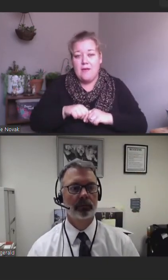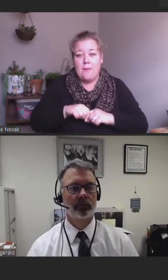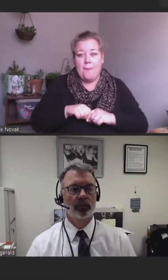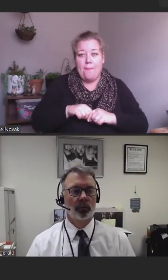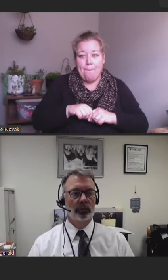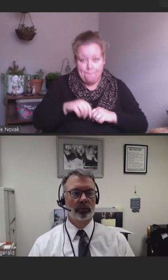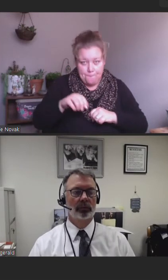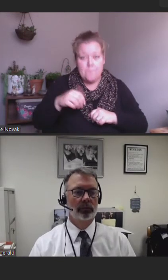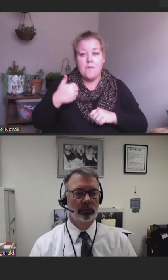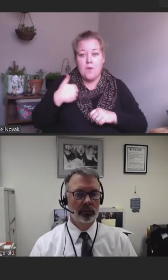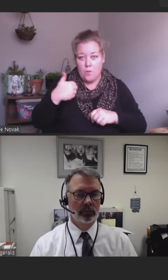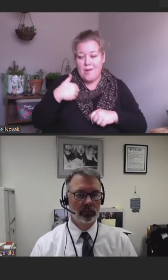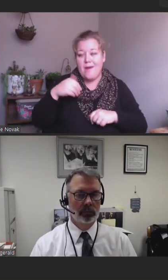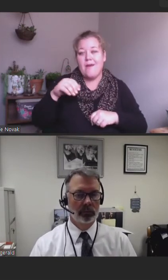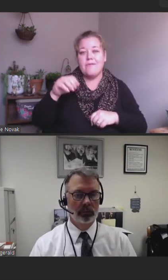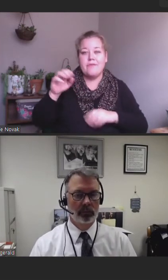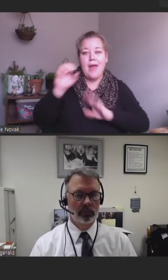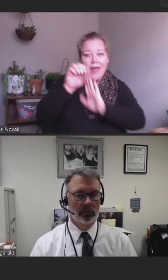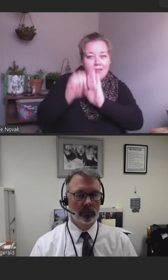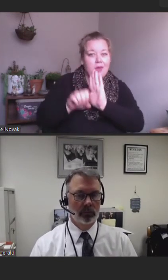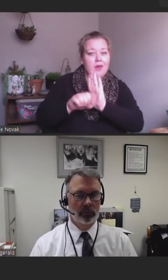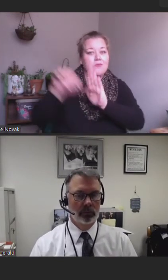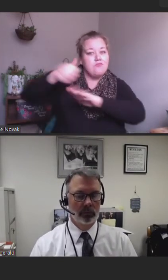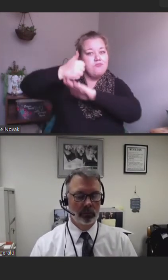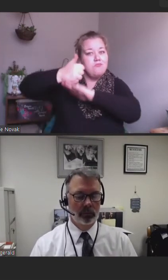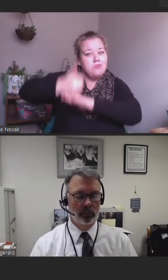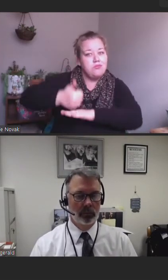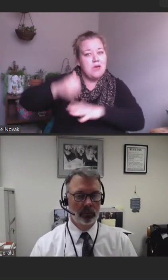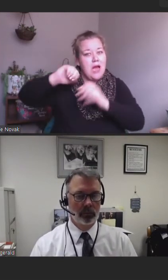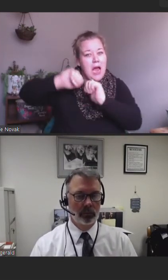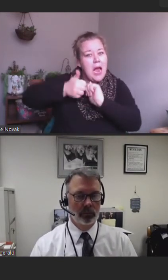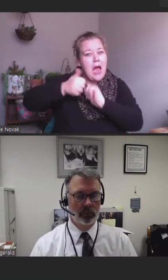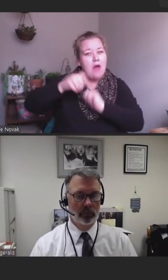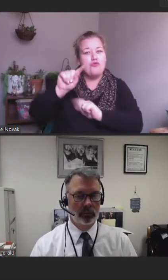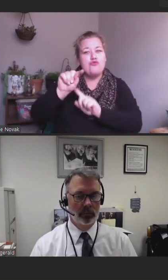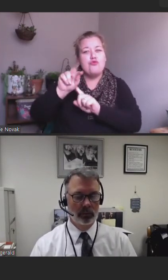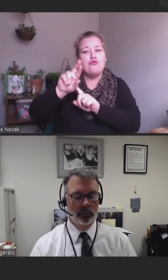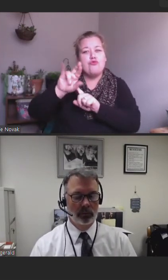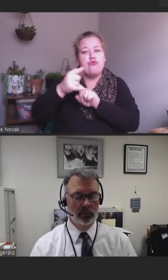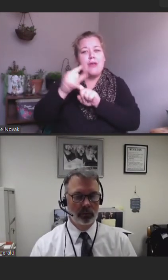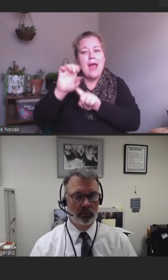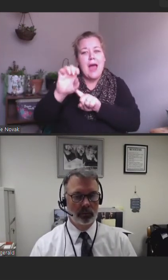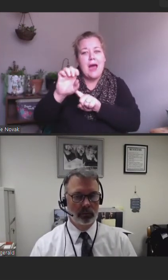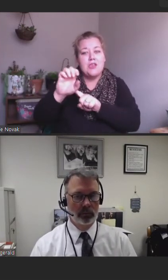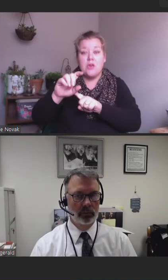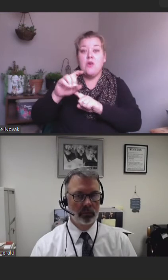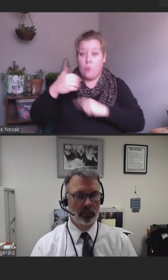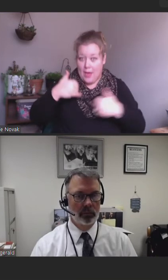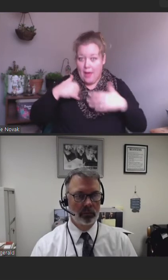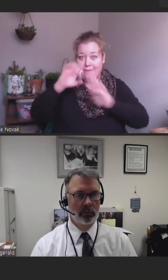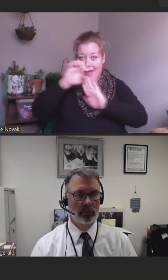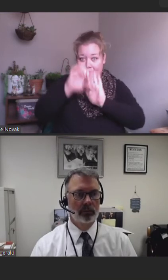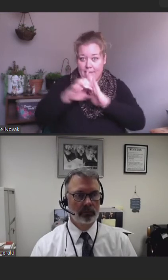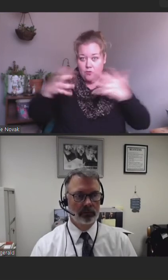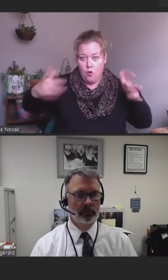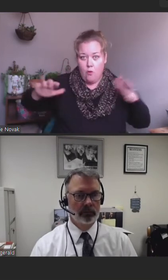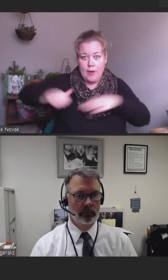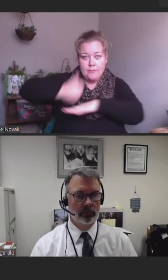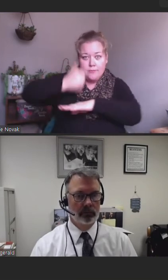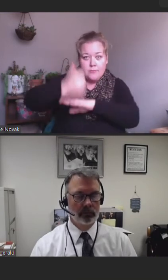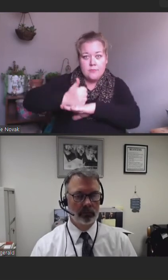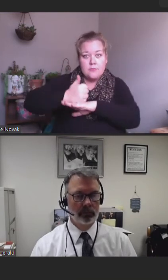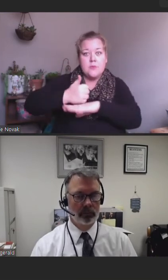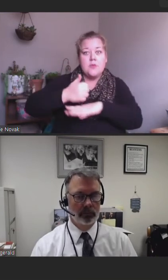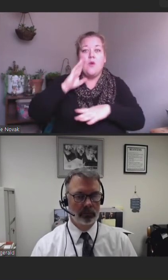ethical paradigm set up of how do we triage and ration care when we get to the point where we can't handle it all? We would use